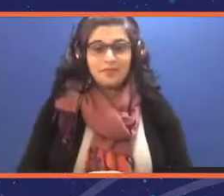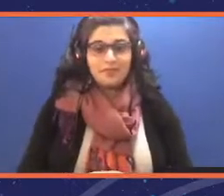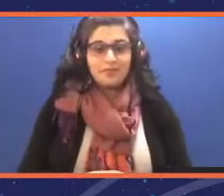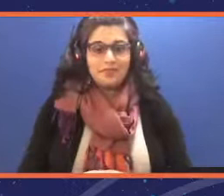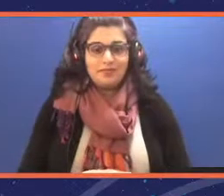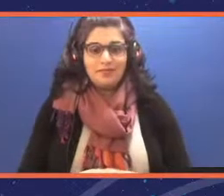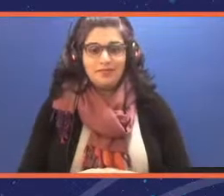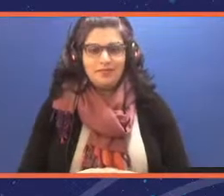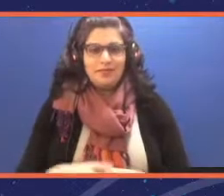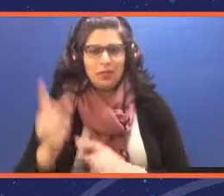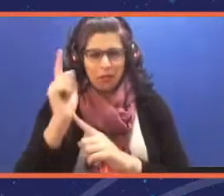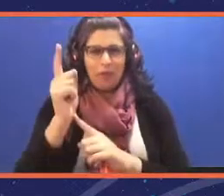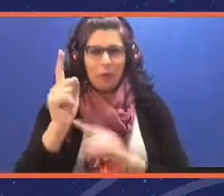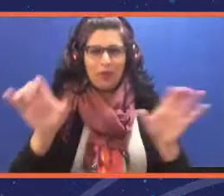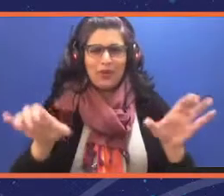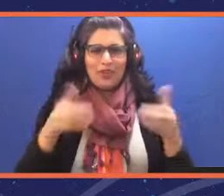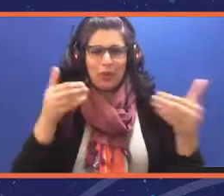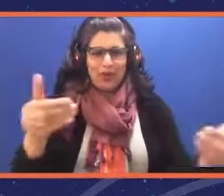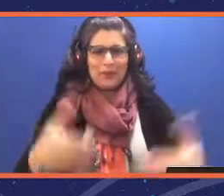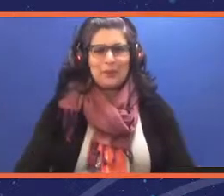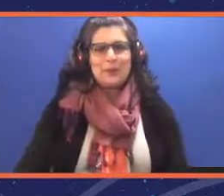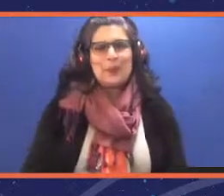Take a moment.